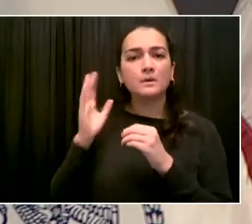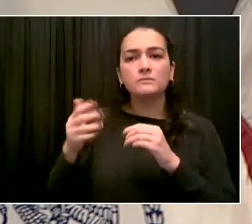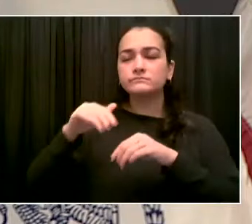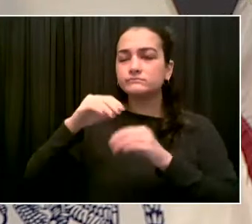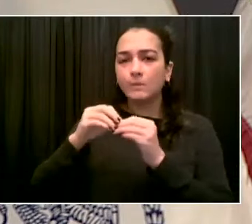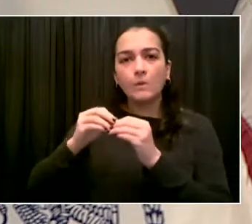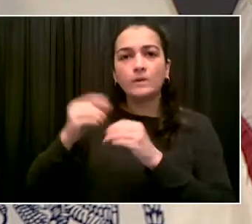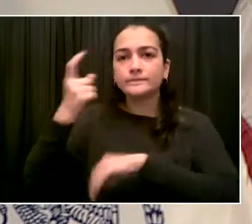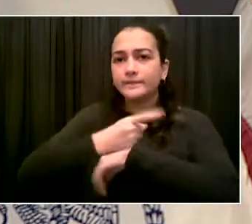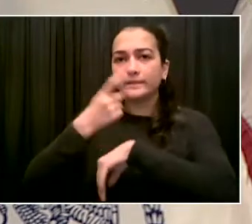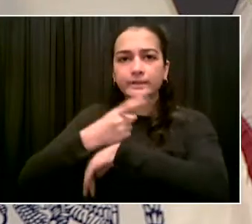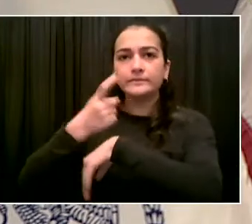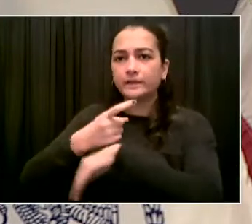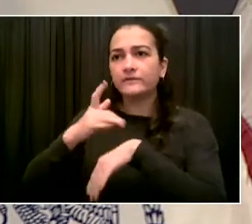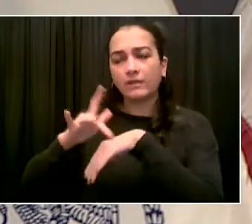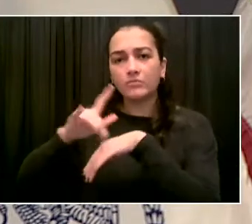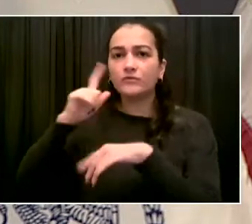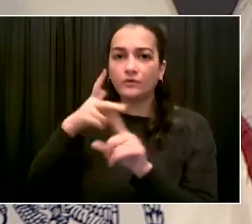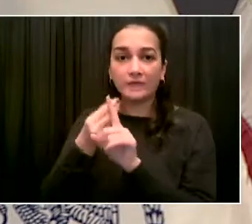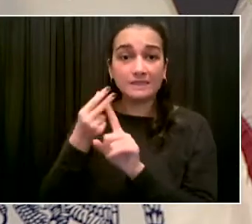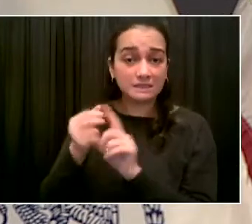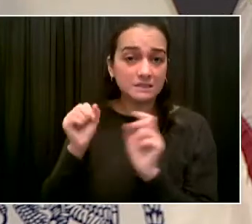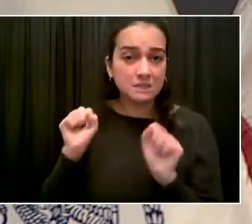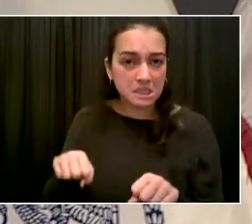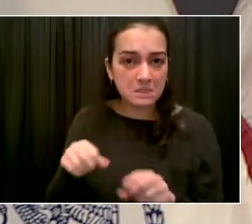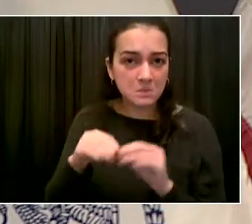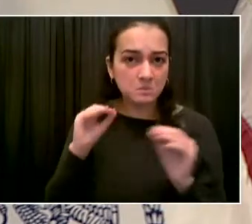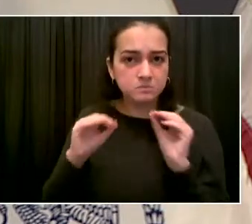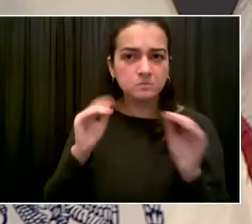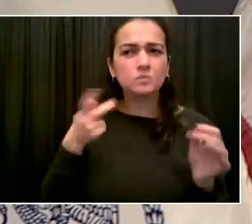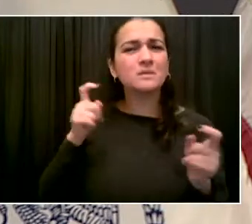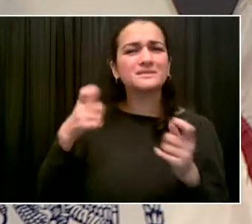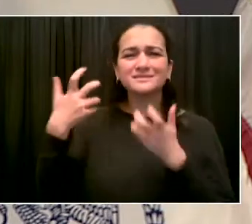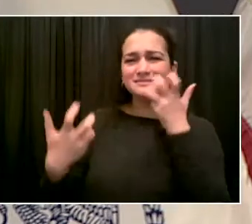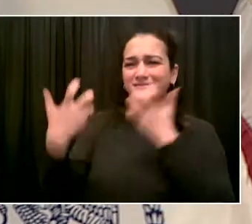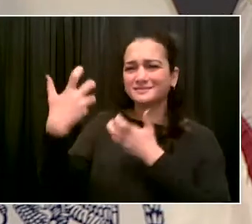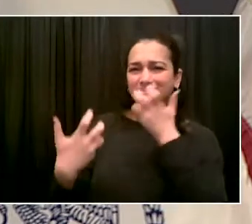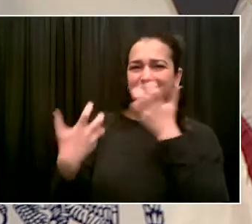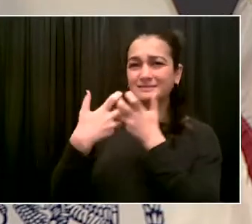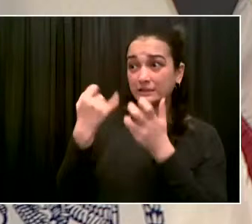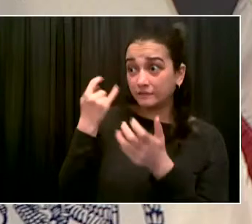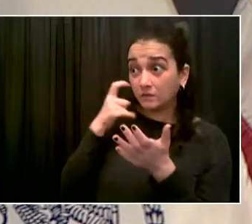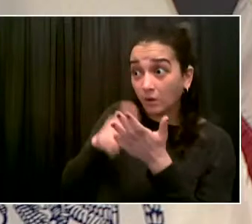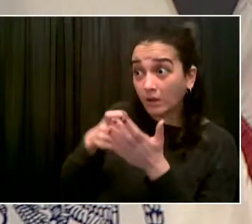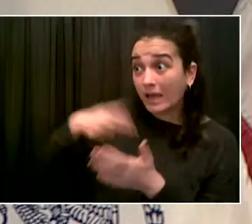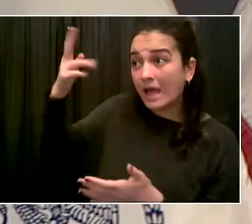we're doing this morning. I think it's going well so far today. Go ahead, Violetta.